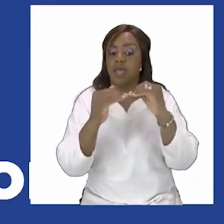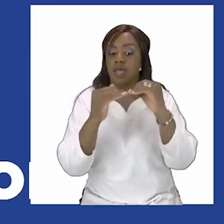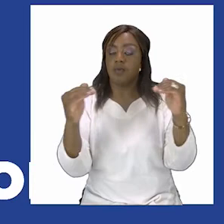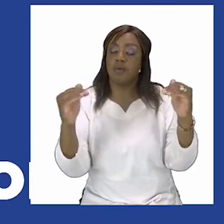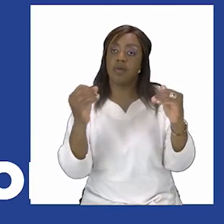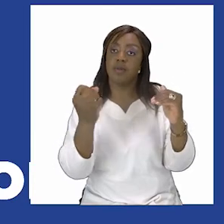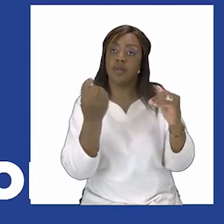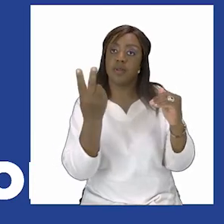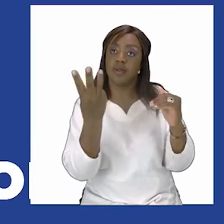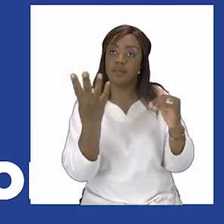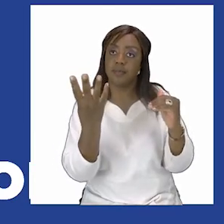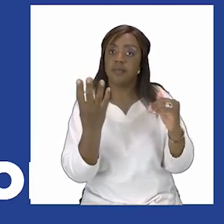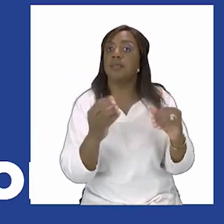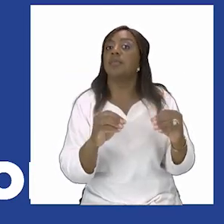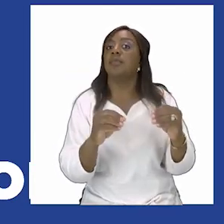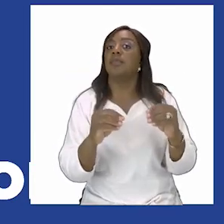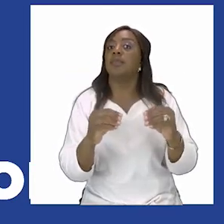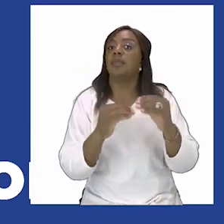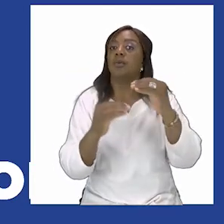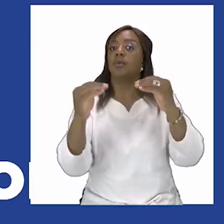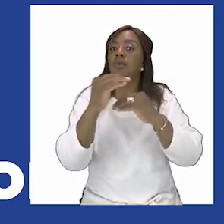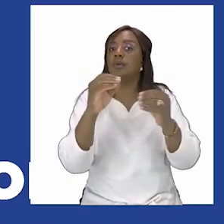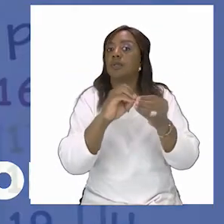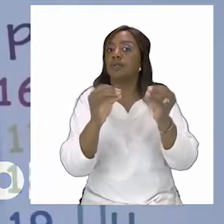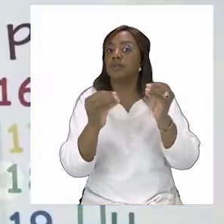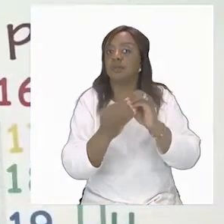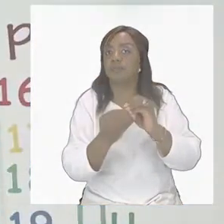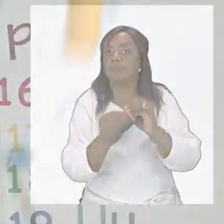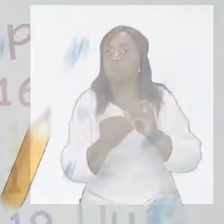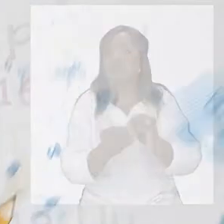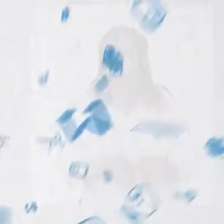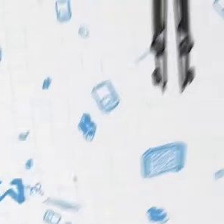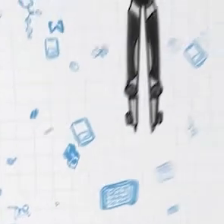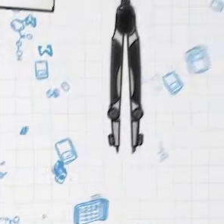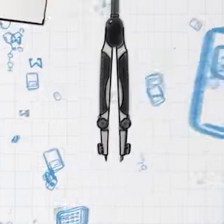odd numbers and ordinal numbers.